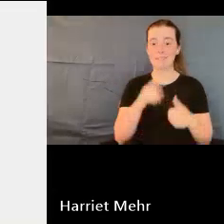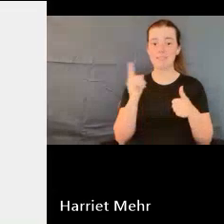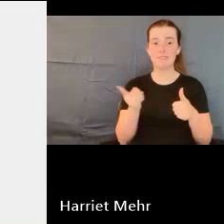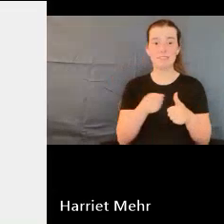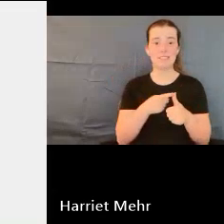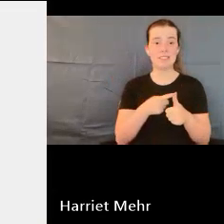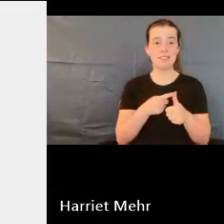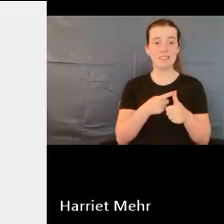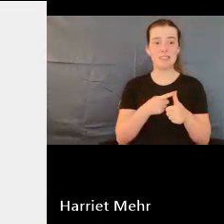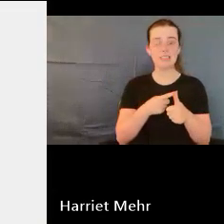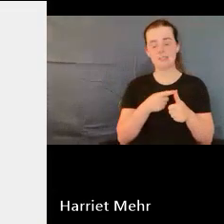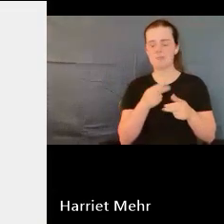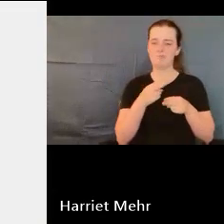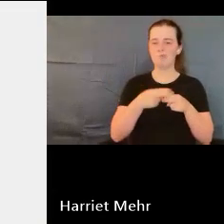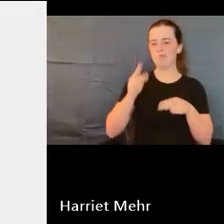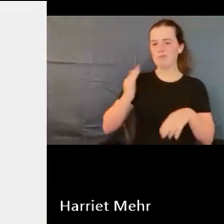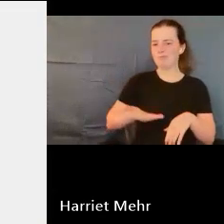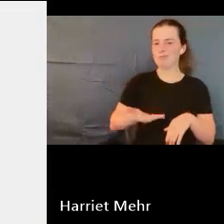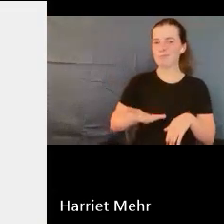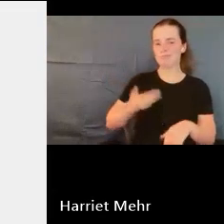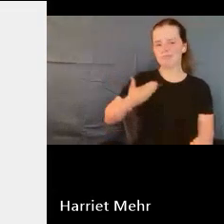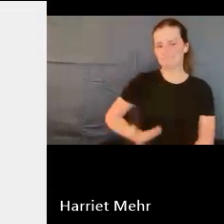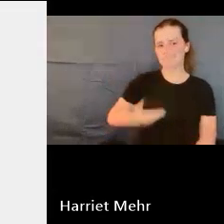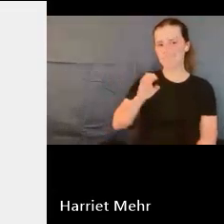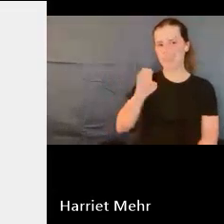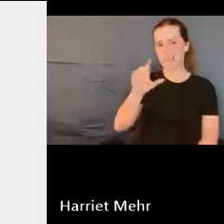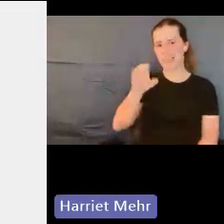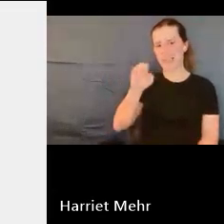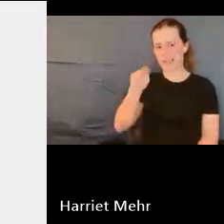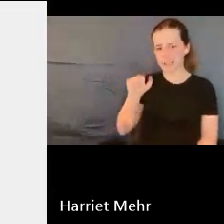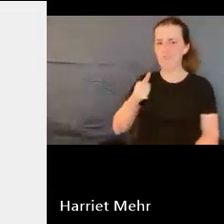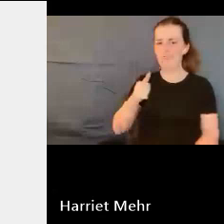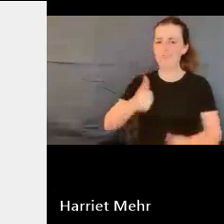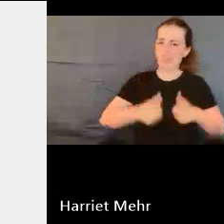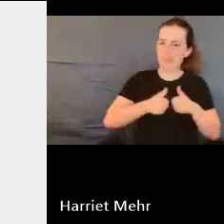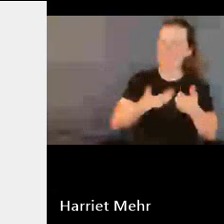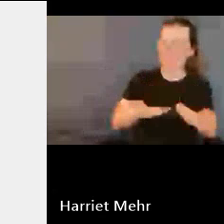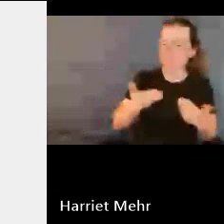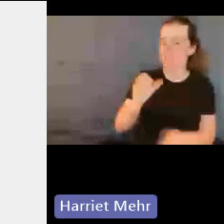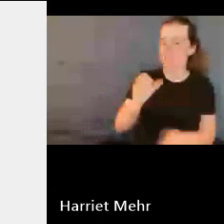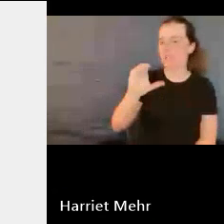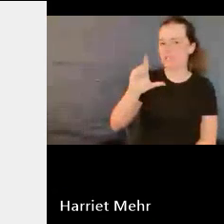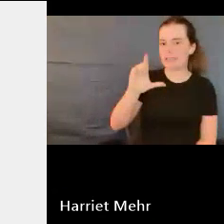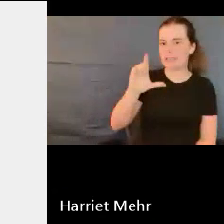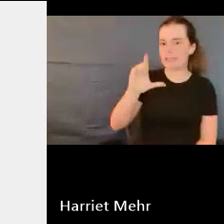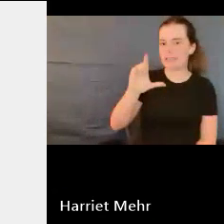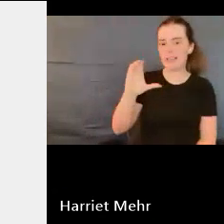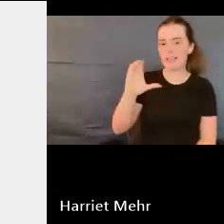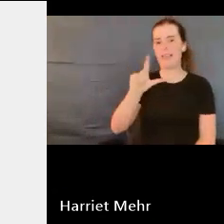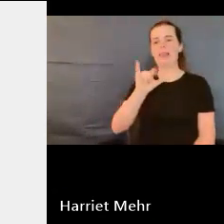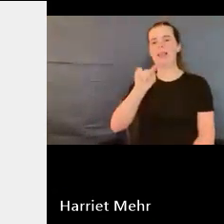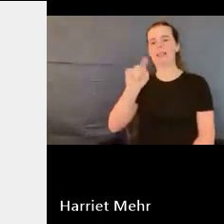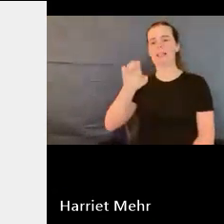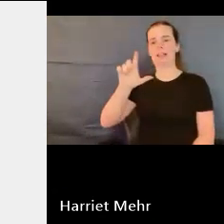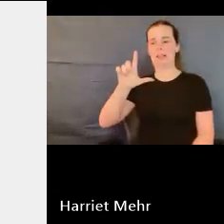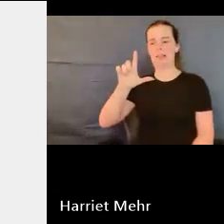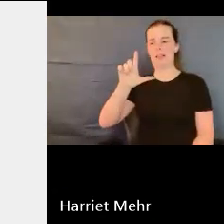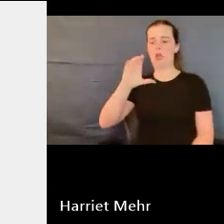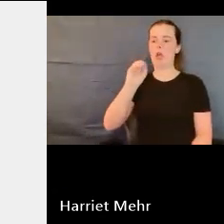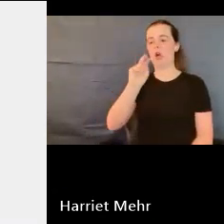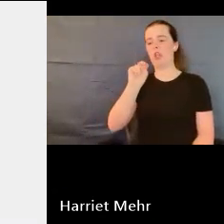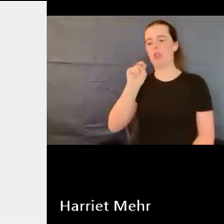First, quick intro. I'm Elena Horton. I live here in Salt Lake City. I love Little Cottonwood Canyon. I actually got to grow up skiing